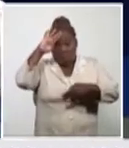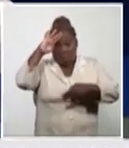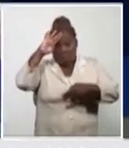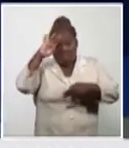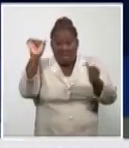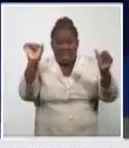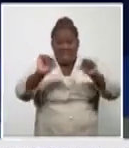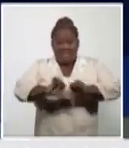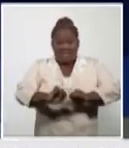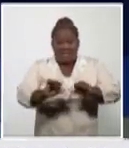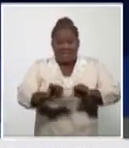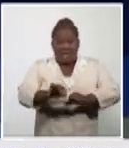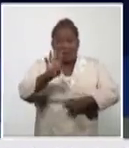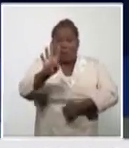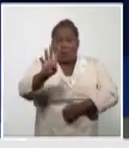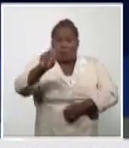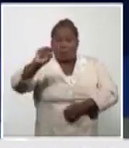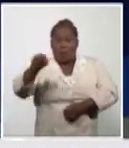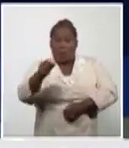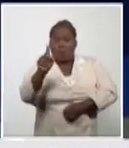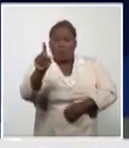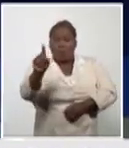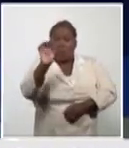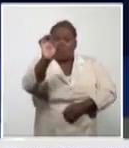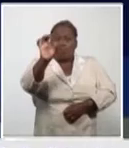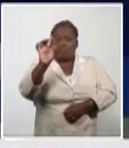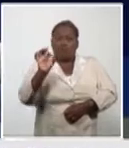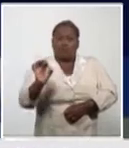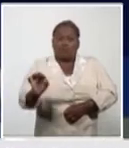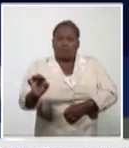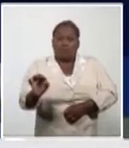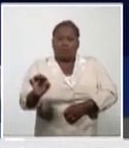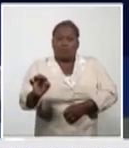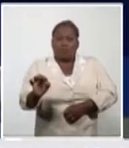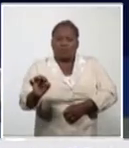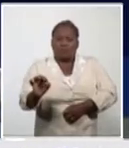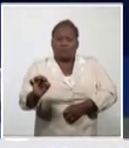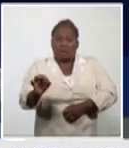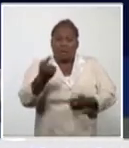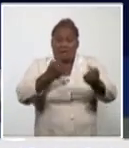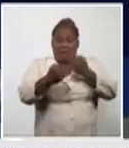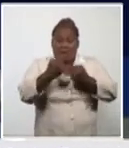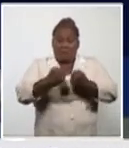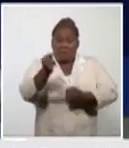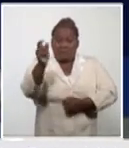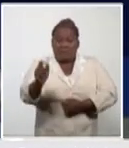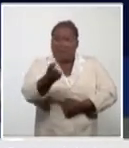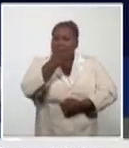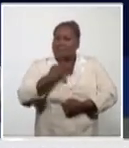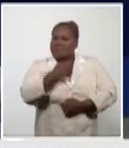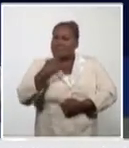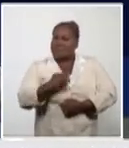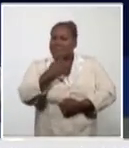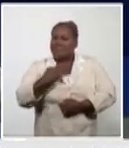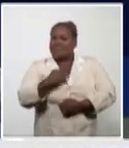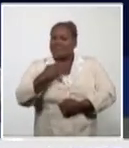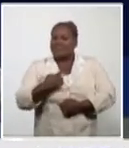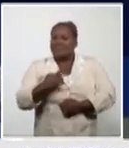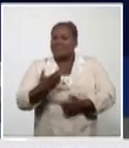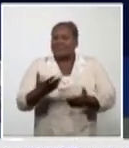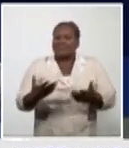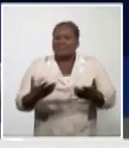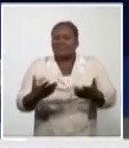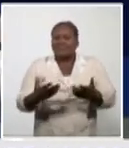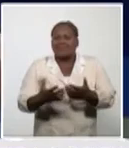Some people ask me to compare the situation in our country with that in the rest of the world. That is why we always try to provide here the